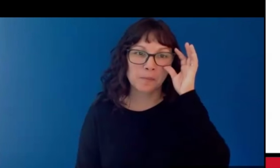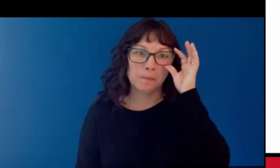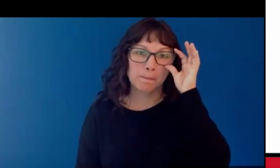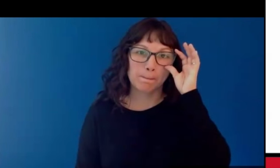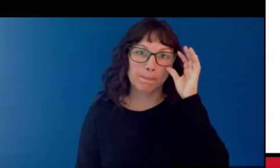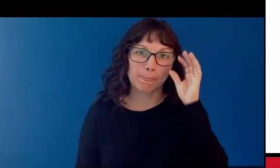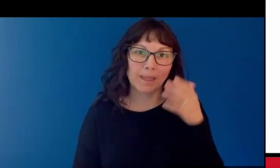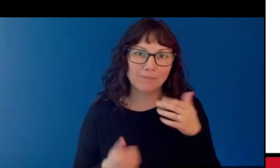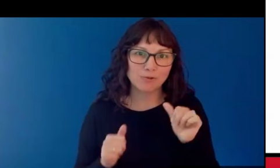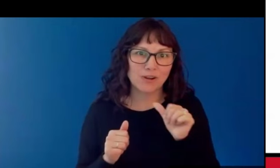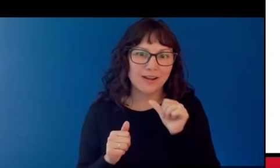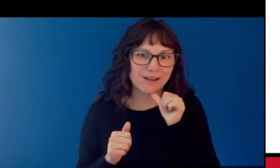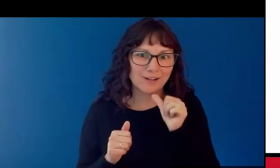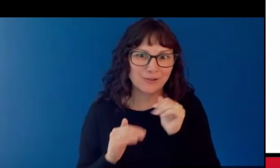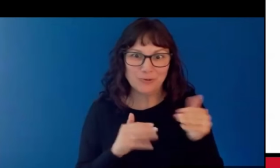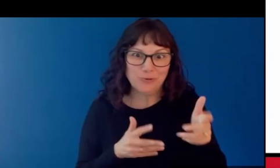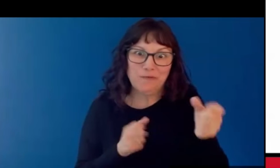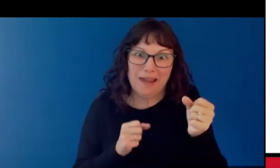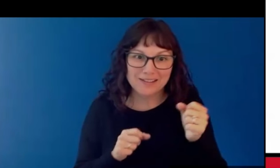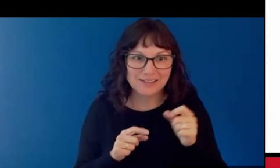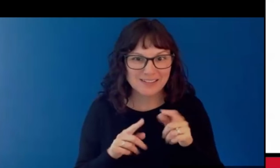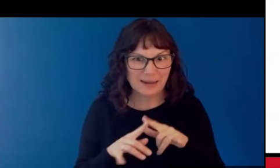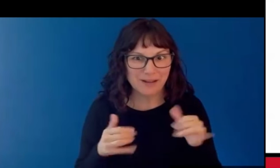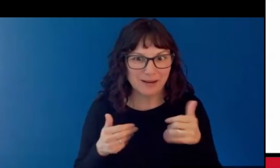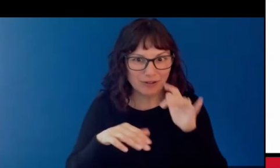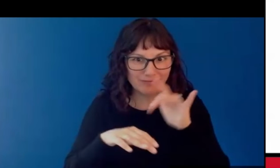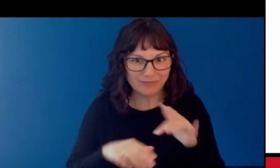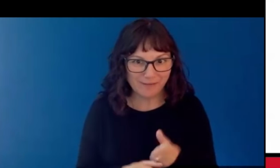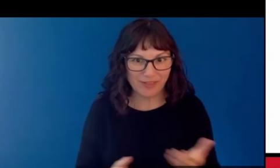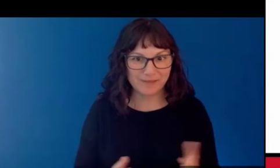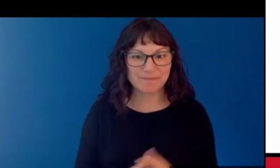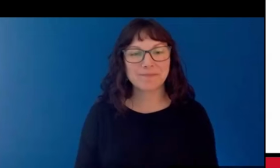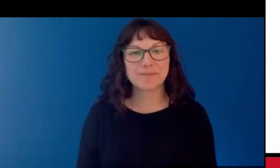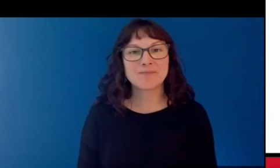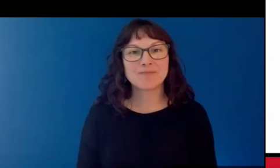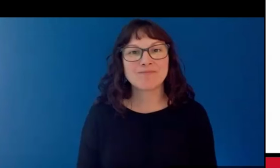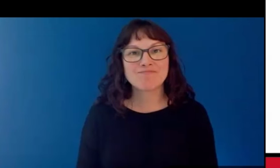I'm trying not to go too fast, but I'm trying to get through everything.